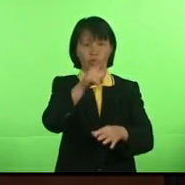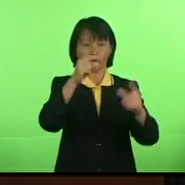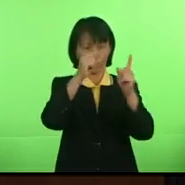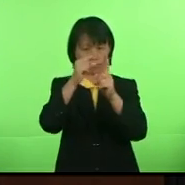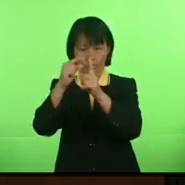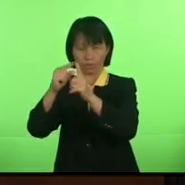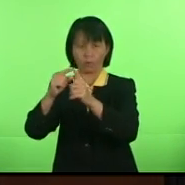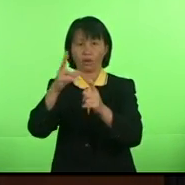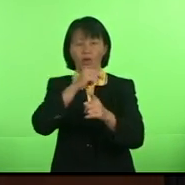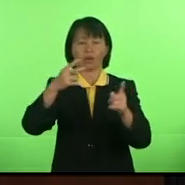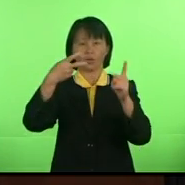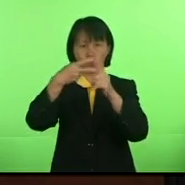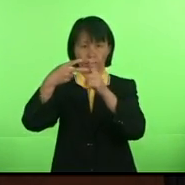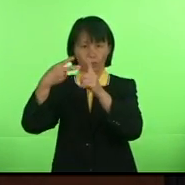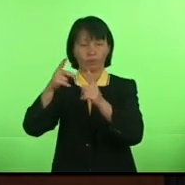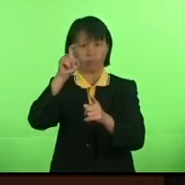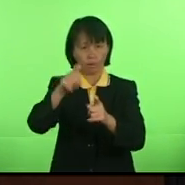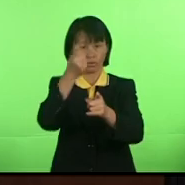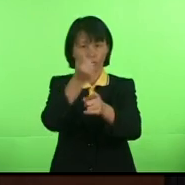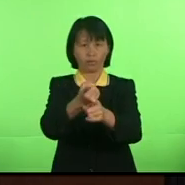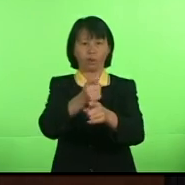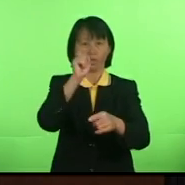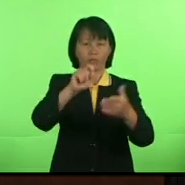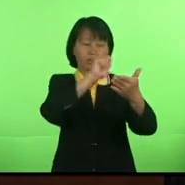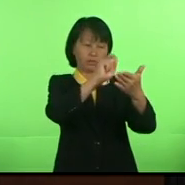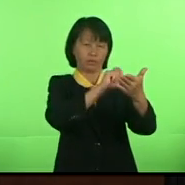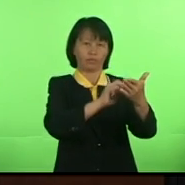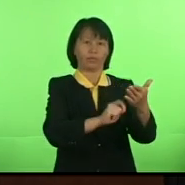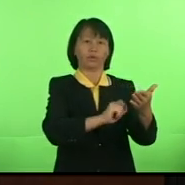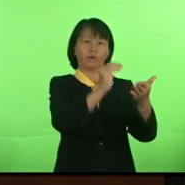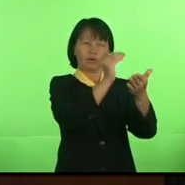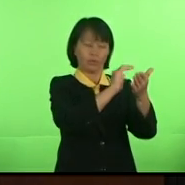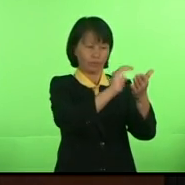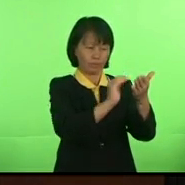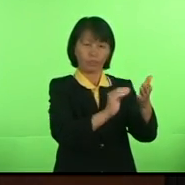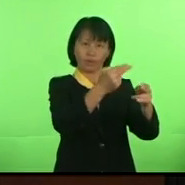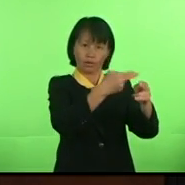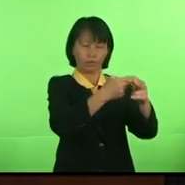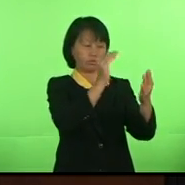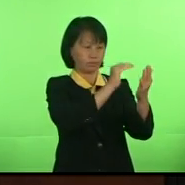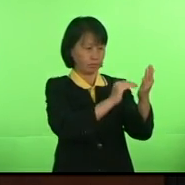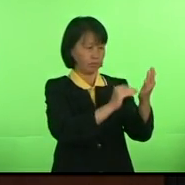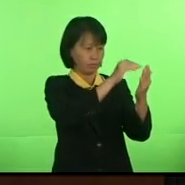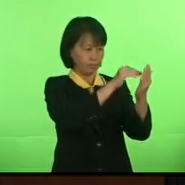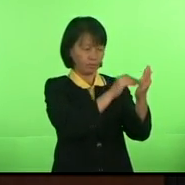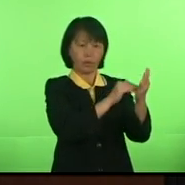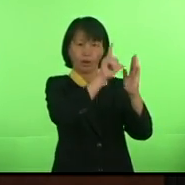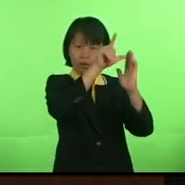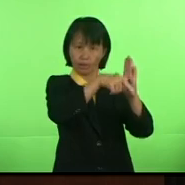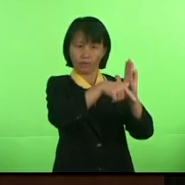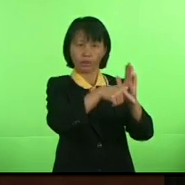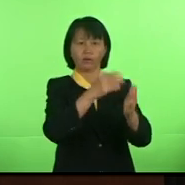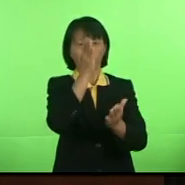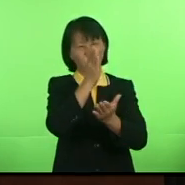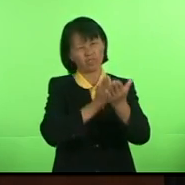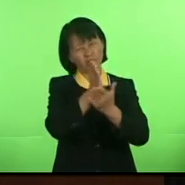used correctly. You may like to write them down, the key points, and rearrange them later. Some may like to write